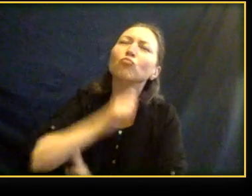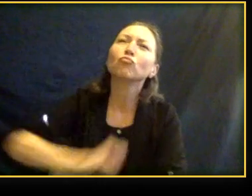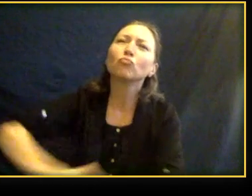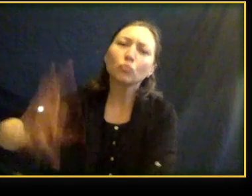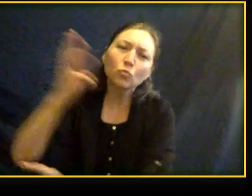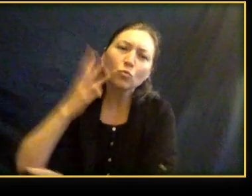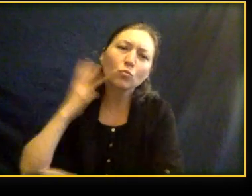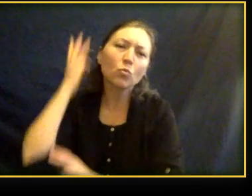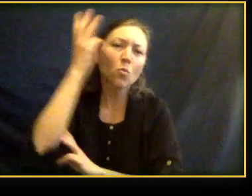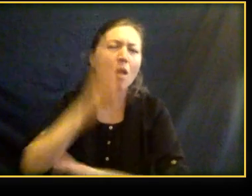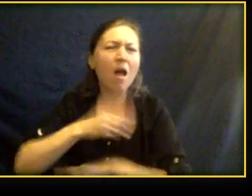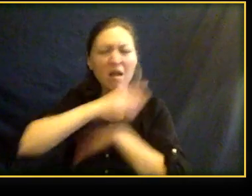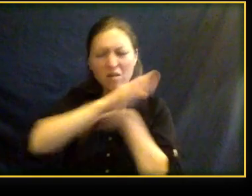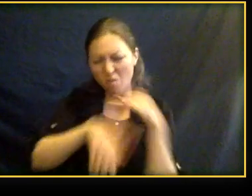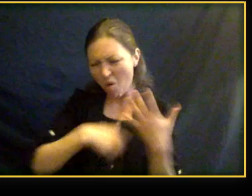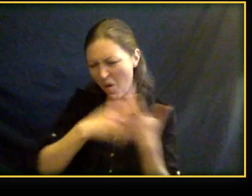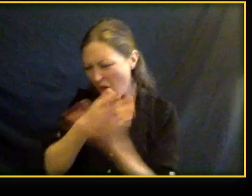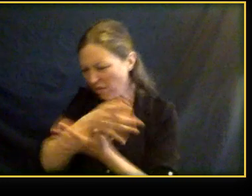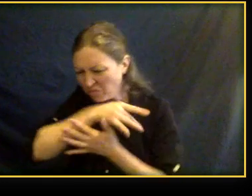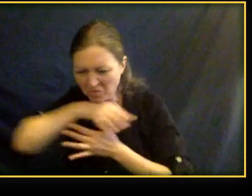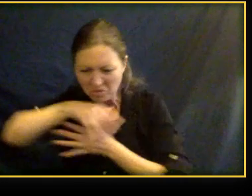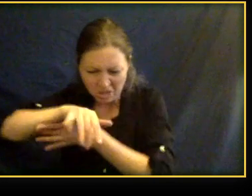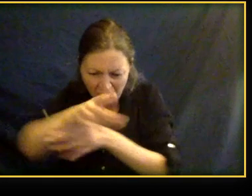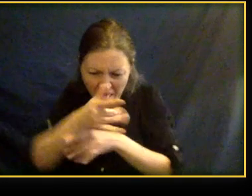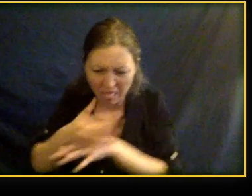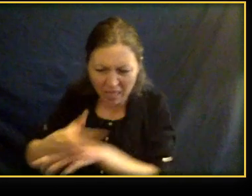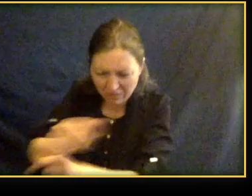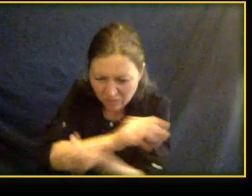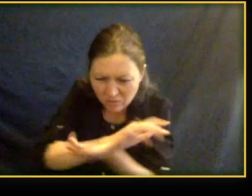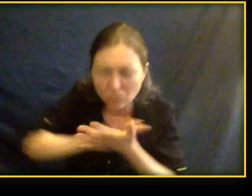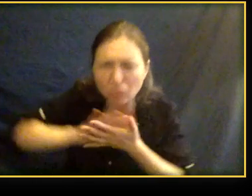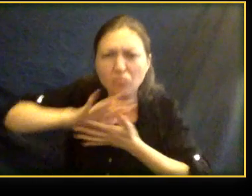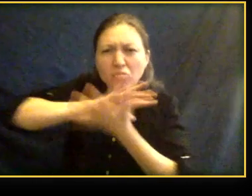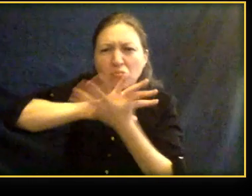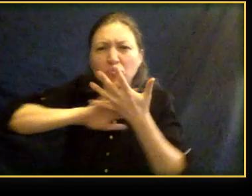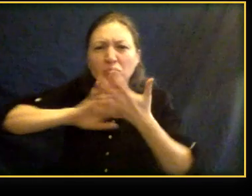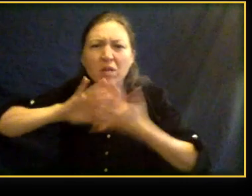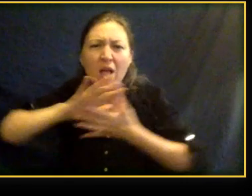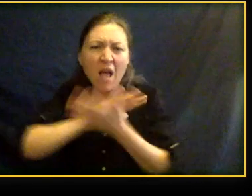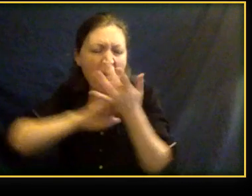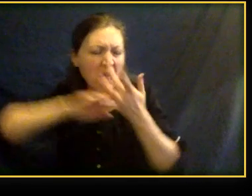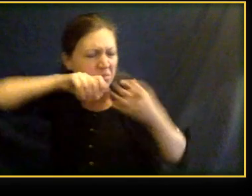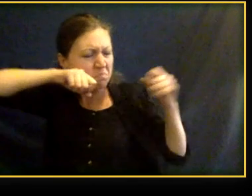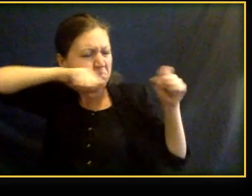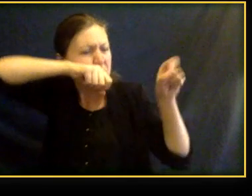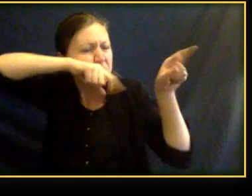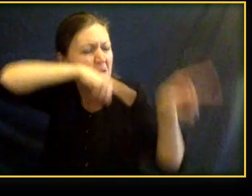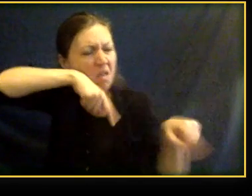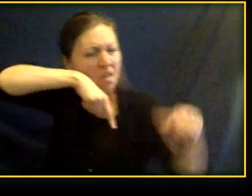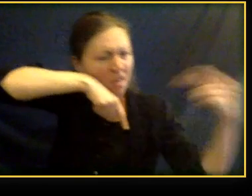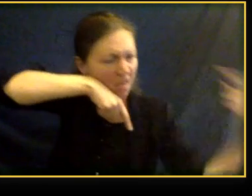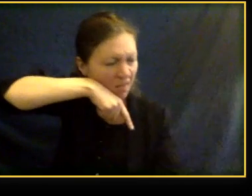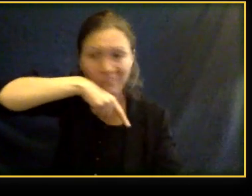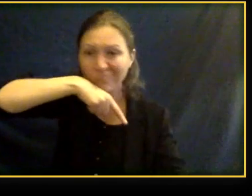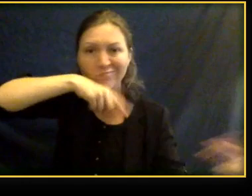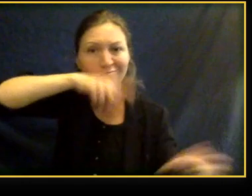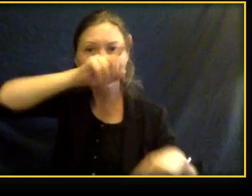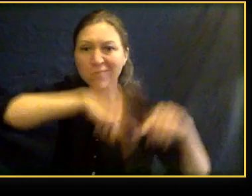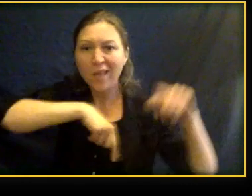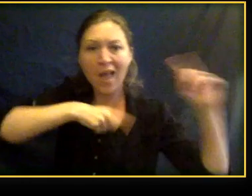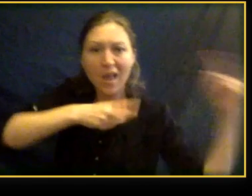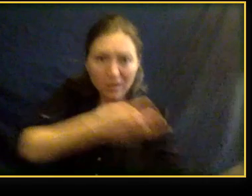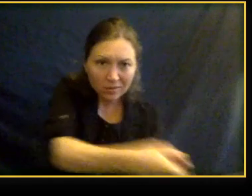and lemon rind. I'd spit you out, but now you're